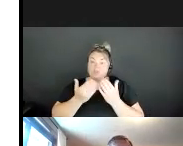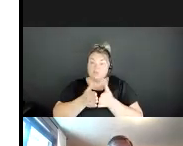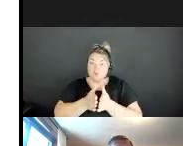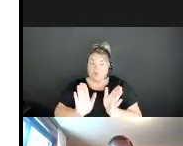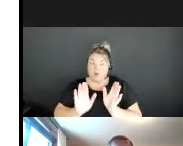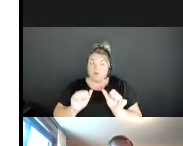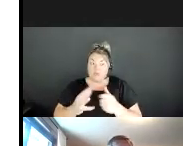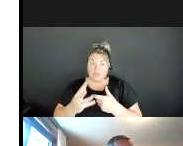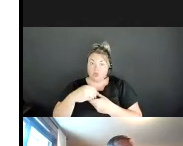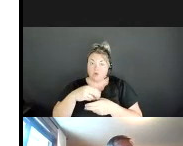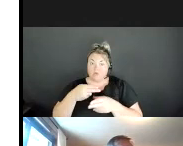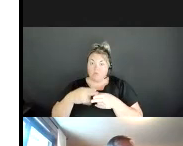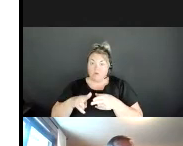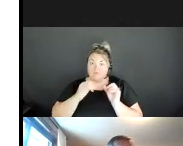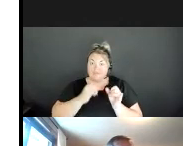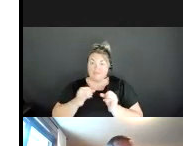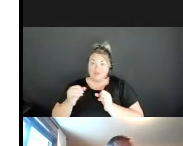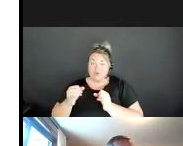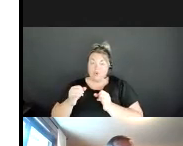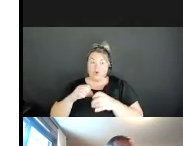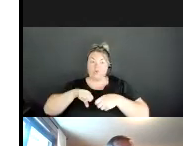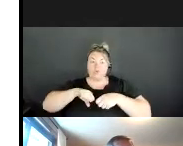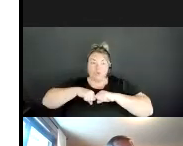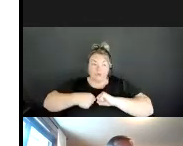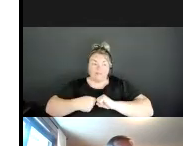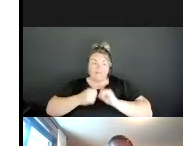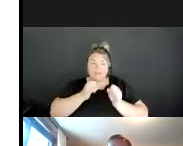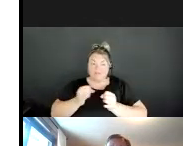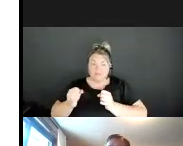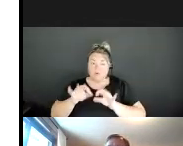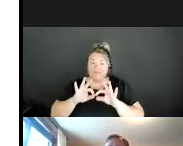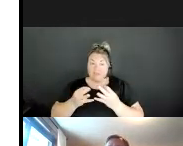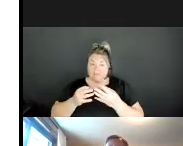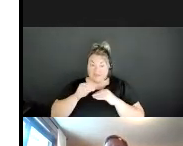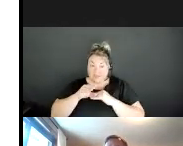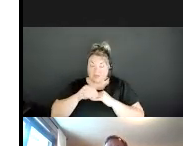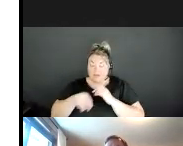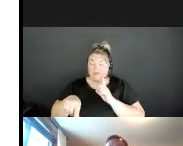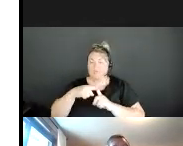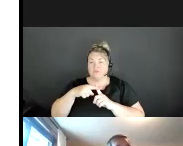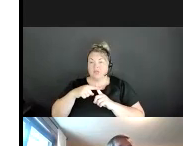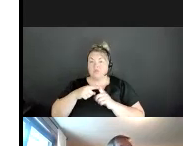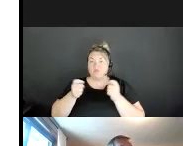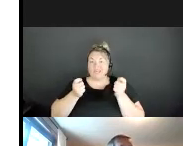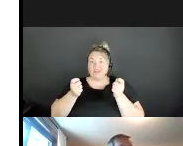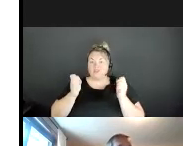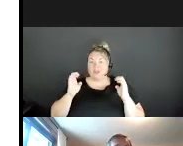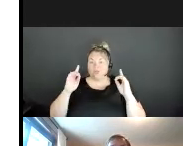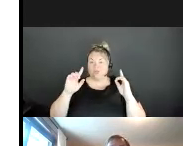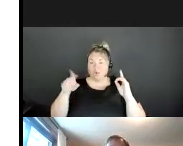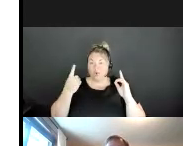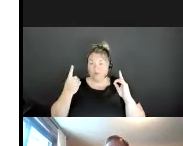include brief individual, group, or family counseling, as well as those regulated education-only groups, such